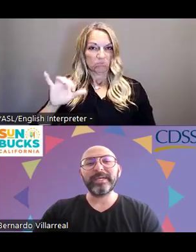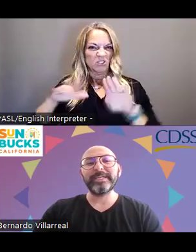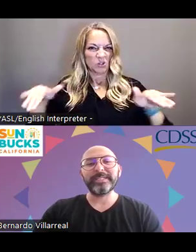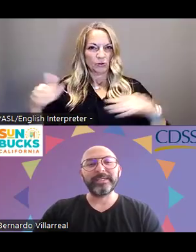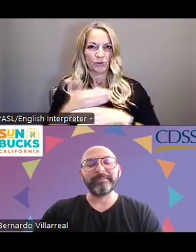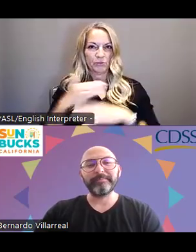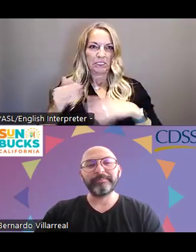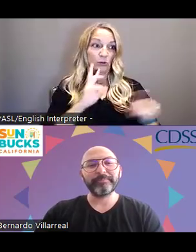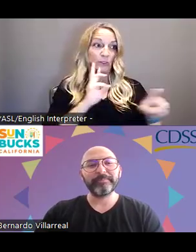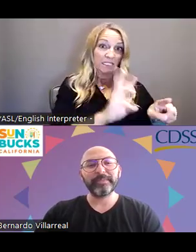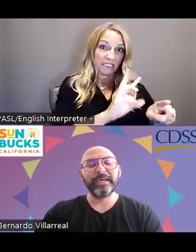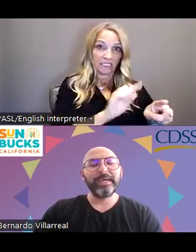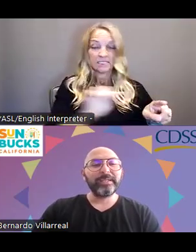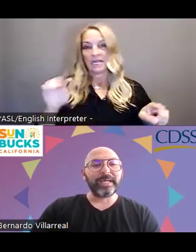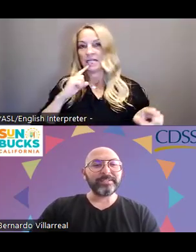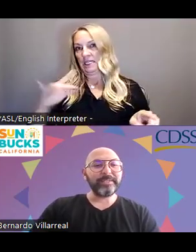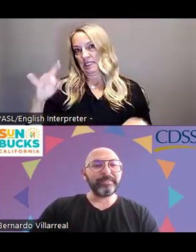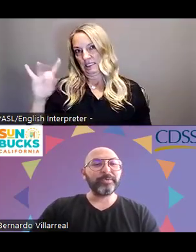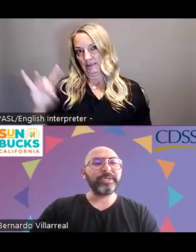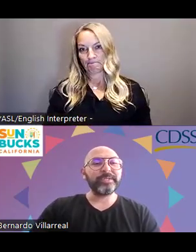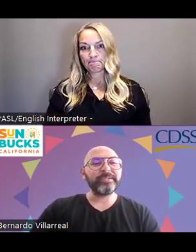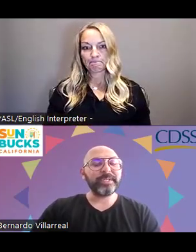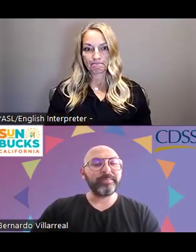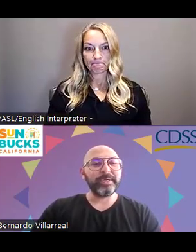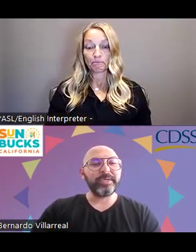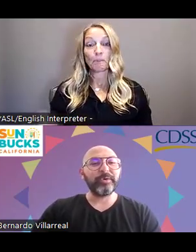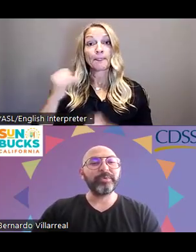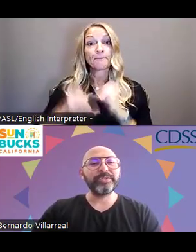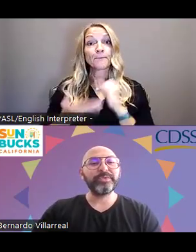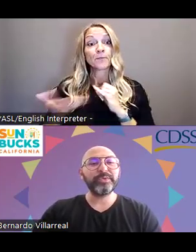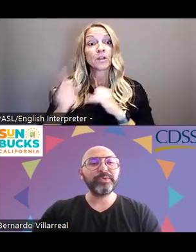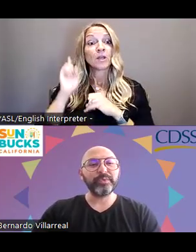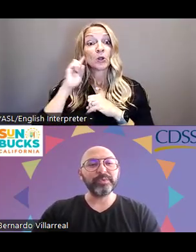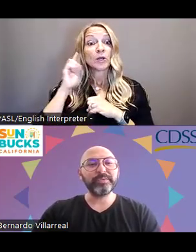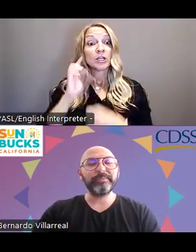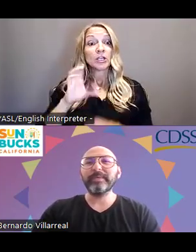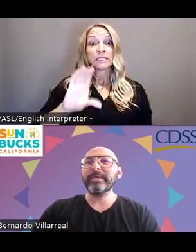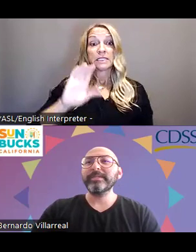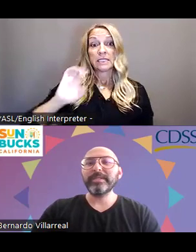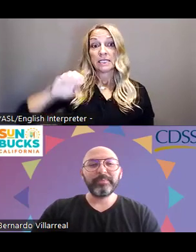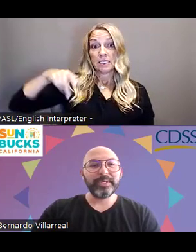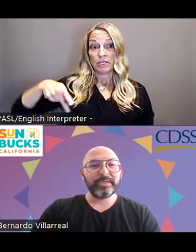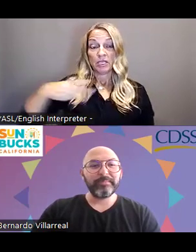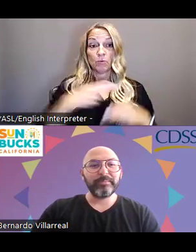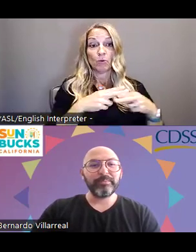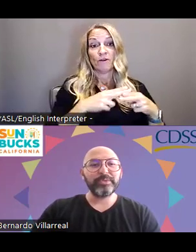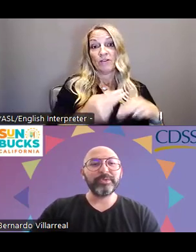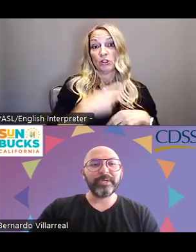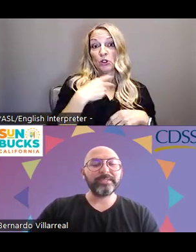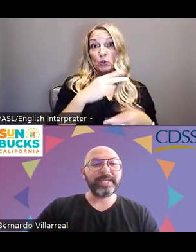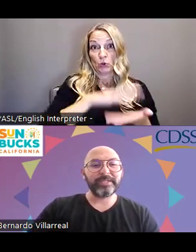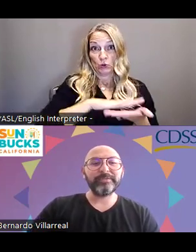of 6 and 18. Lastly, you will hear CEP or Provision 2 schools.